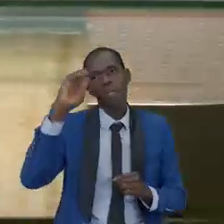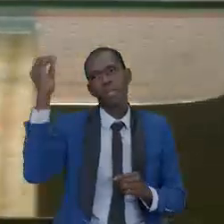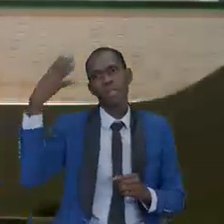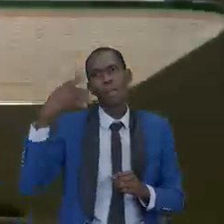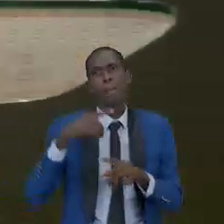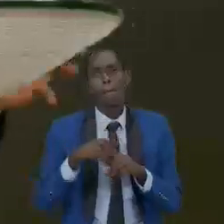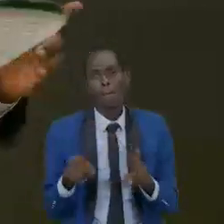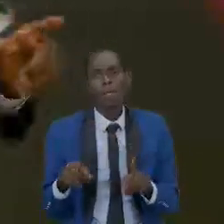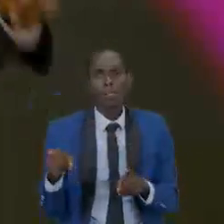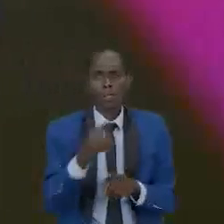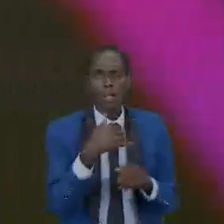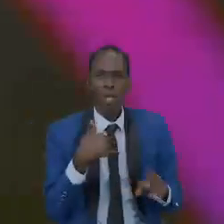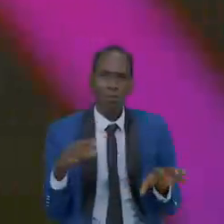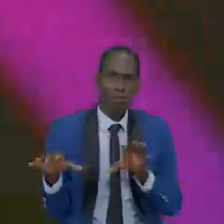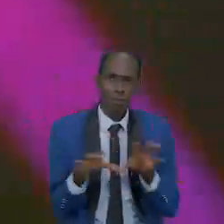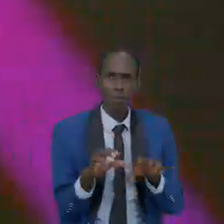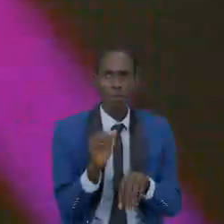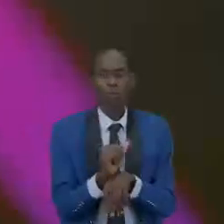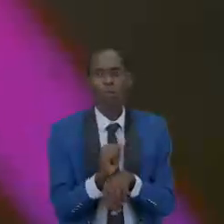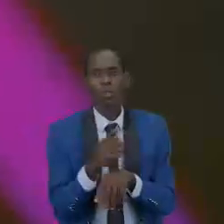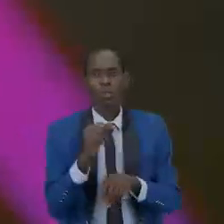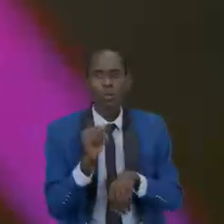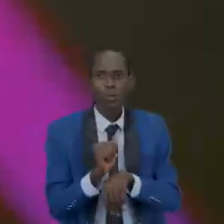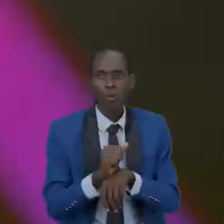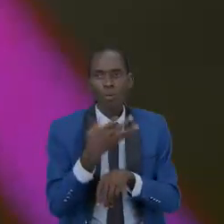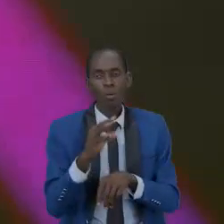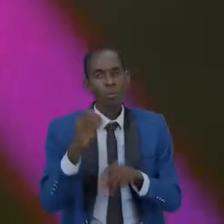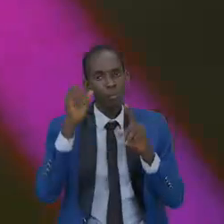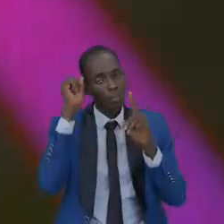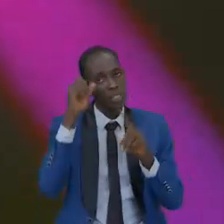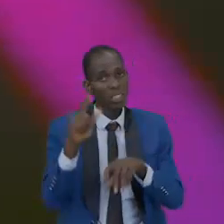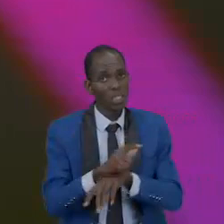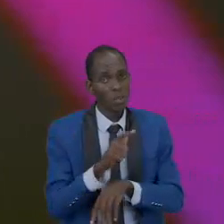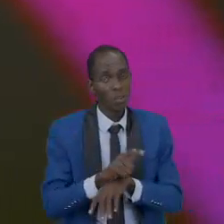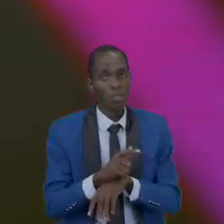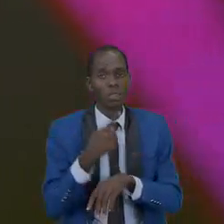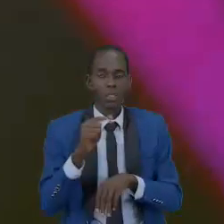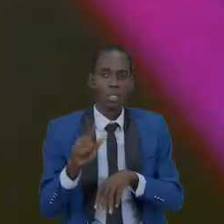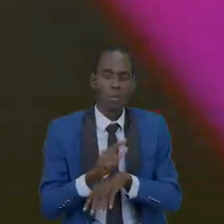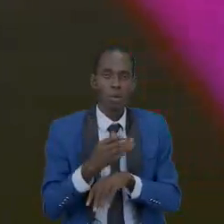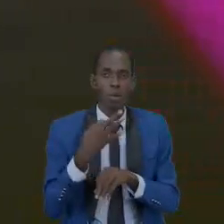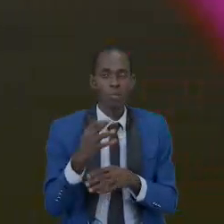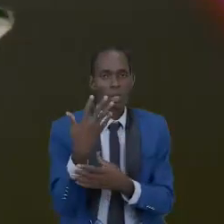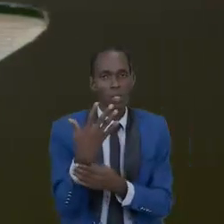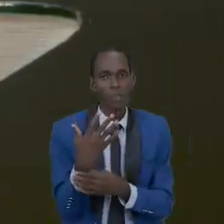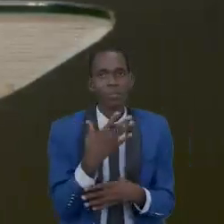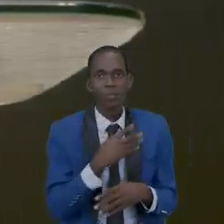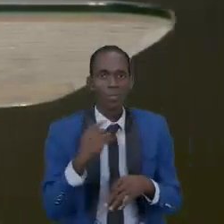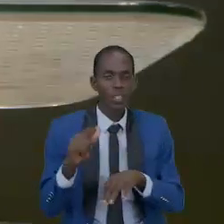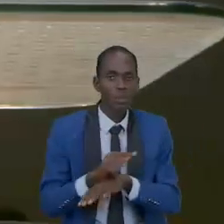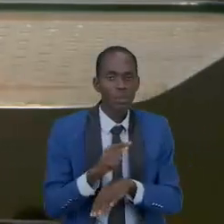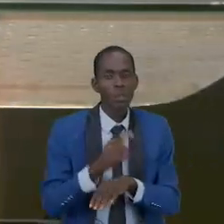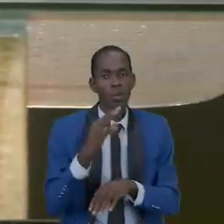done work, the work of his labor, the labor of his hand. And the labor of